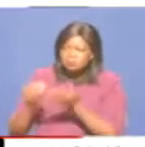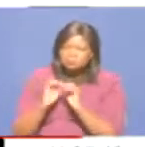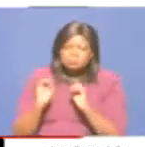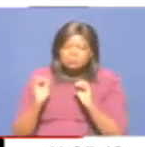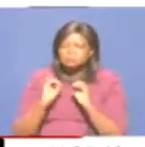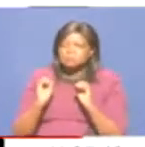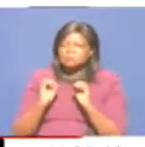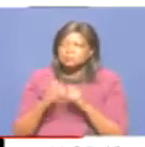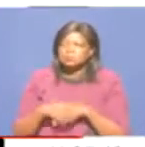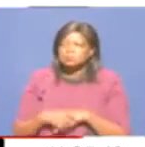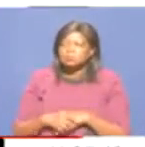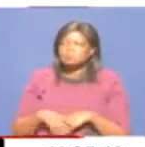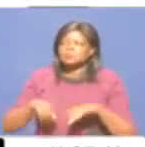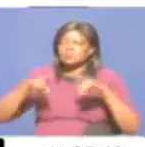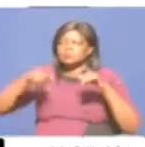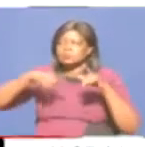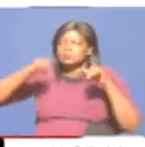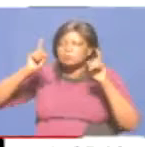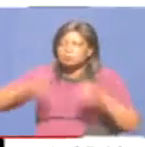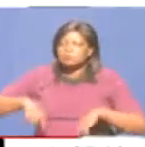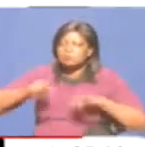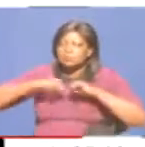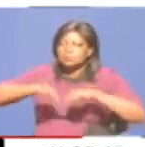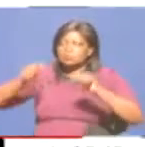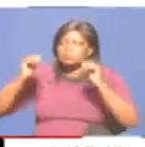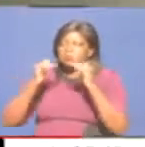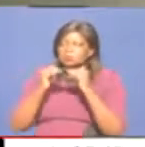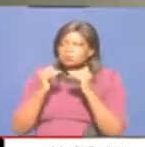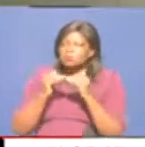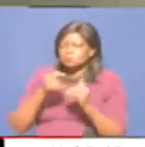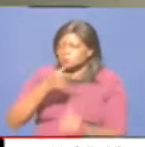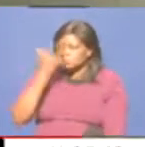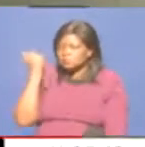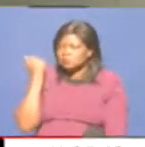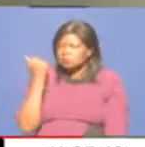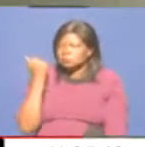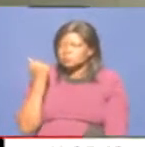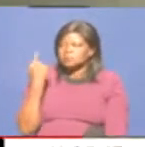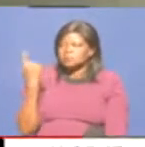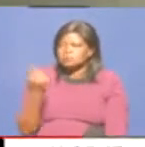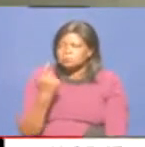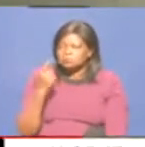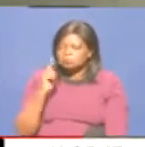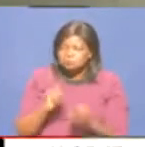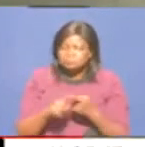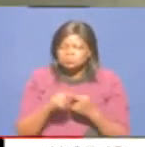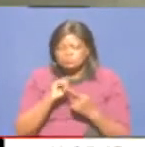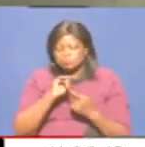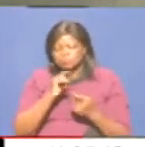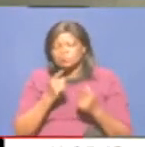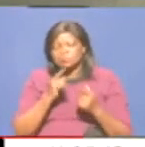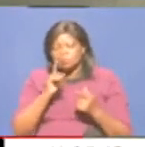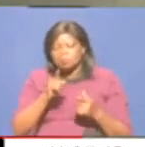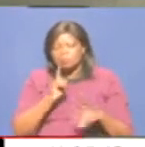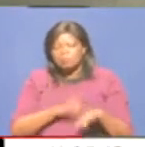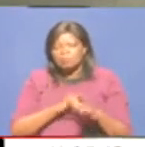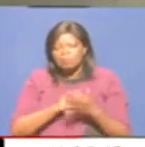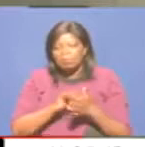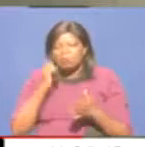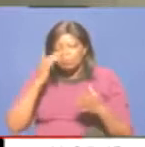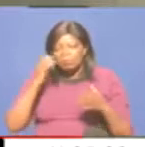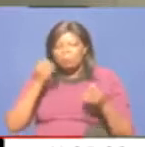And we must sustain it to that level because it is only until then that Kenyans will realize that we have to